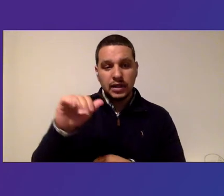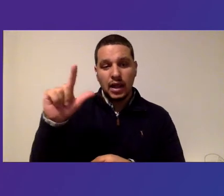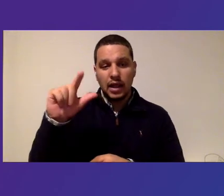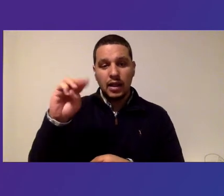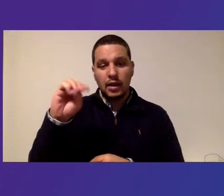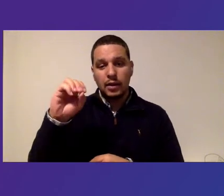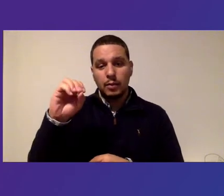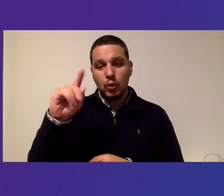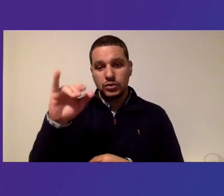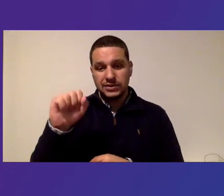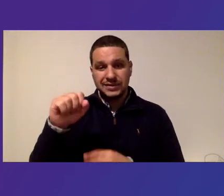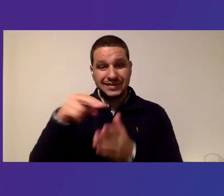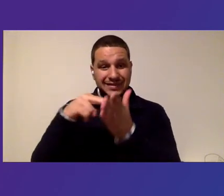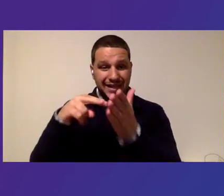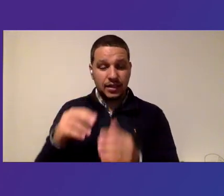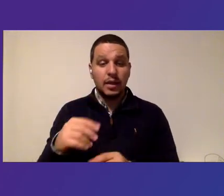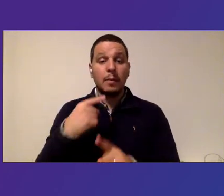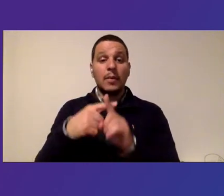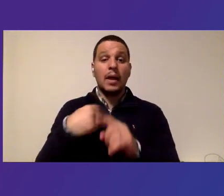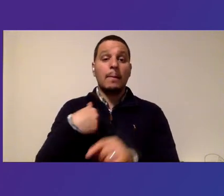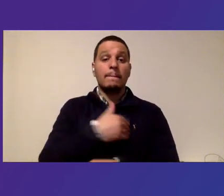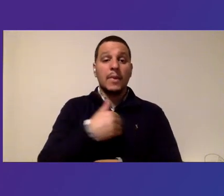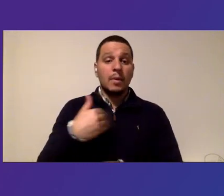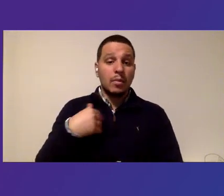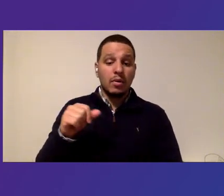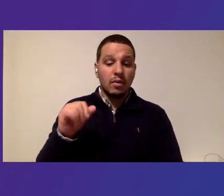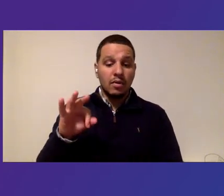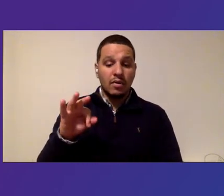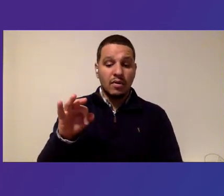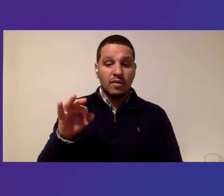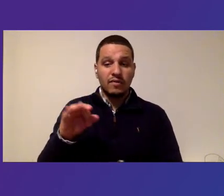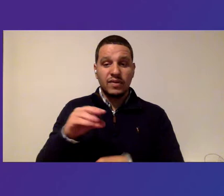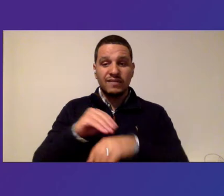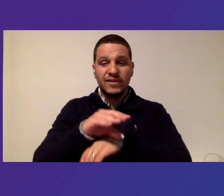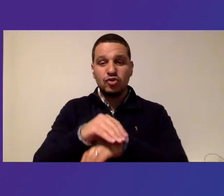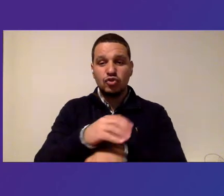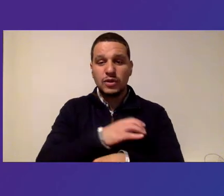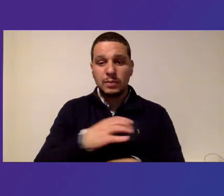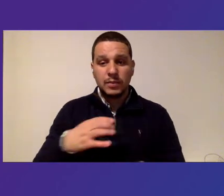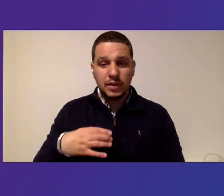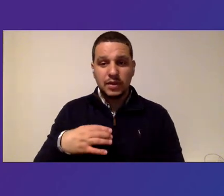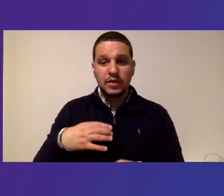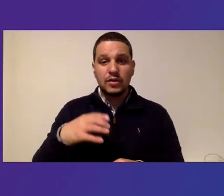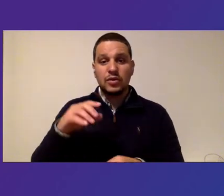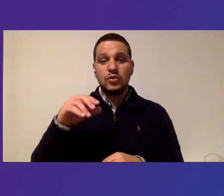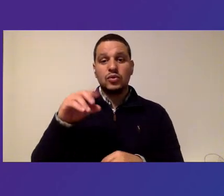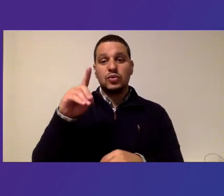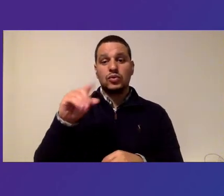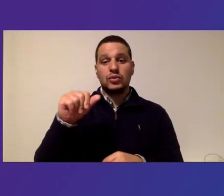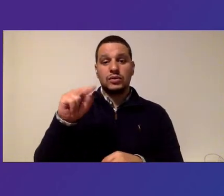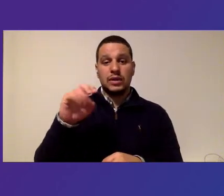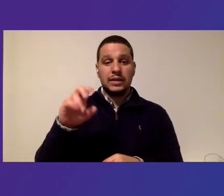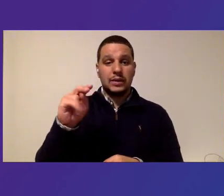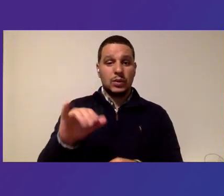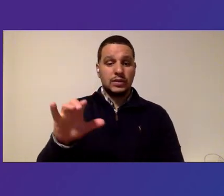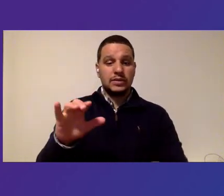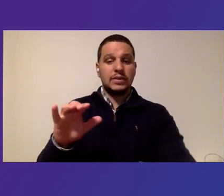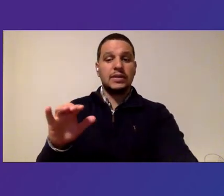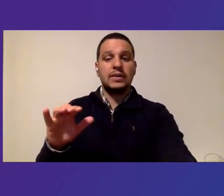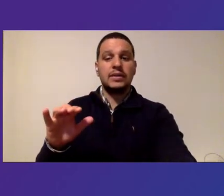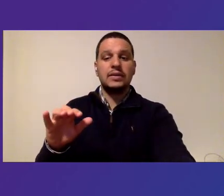am also a member of the advisory committee to Dance NYC, and it has been